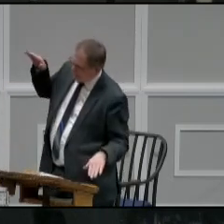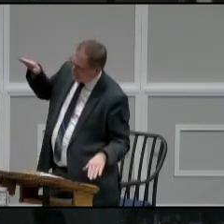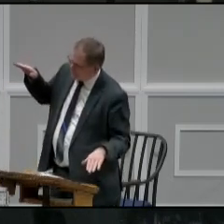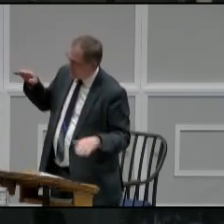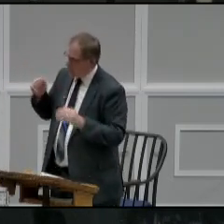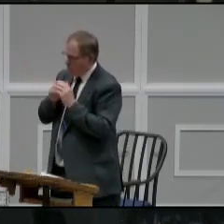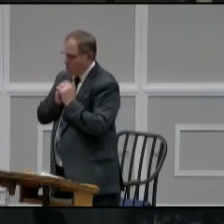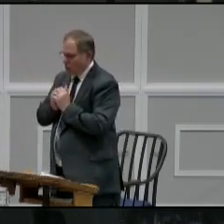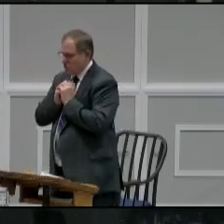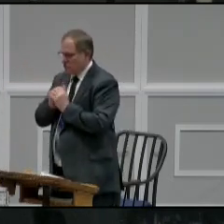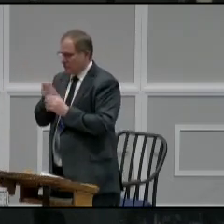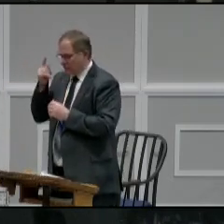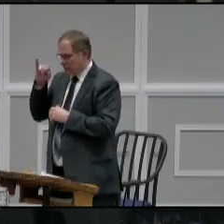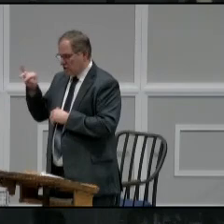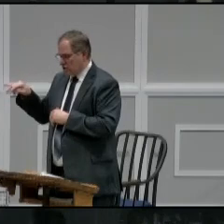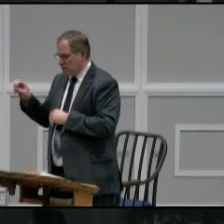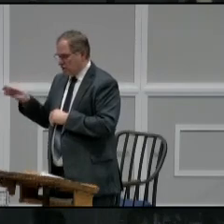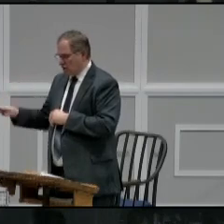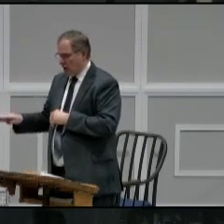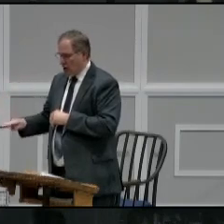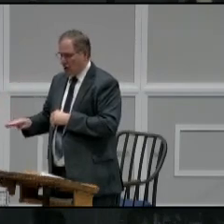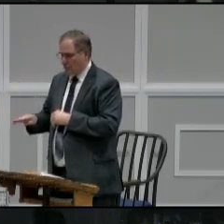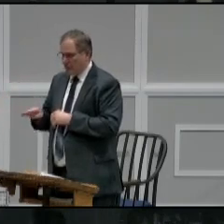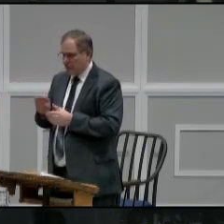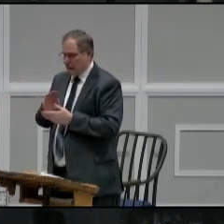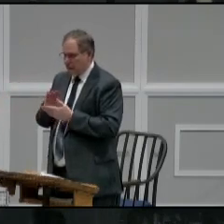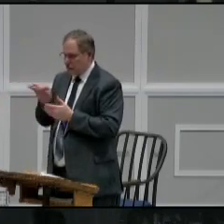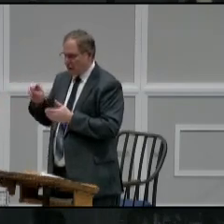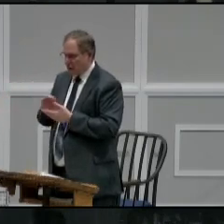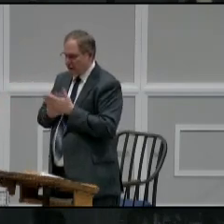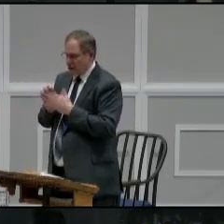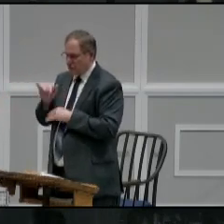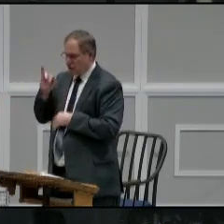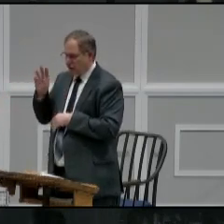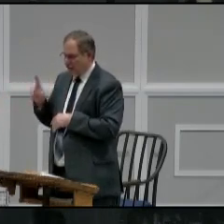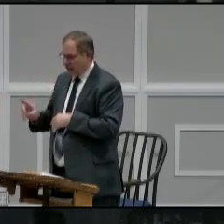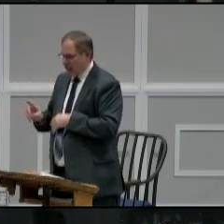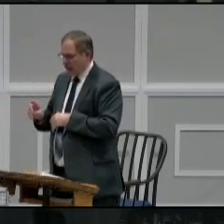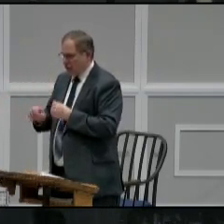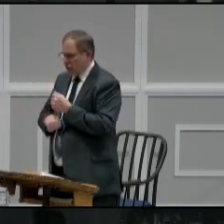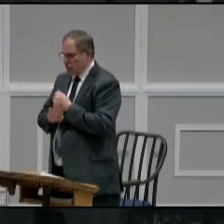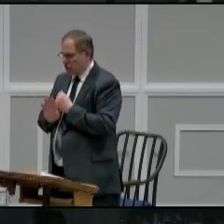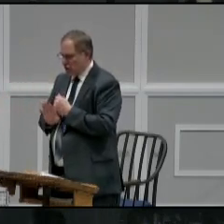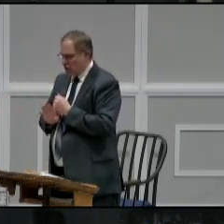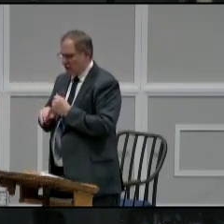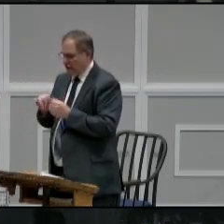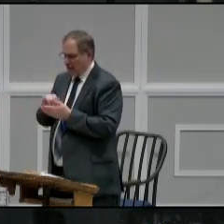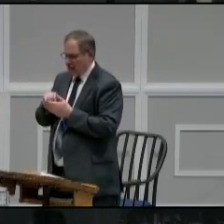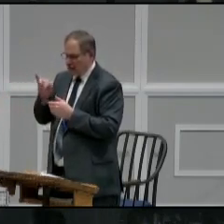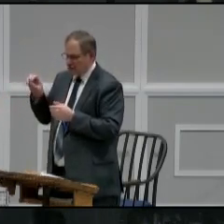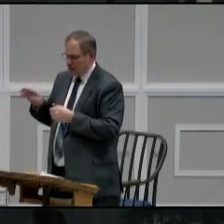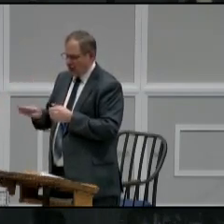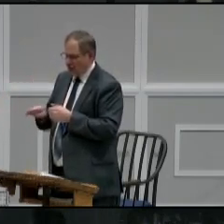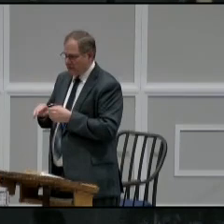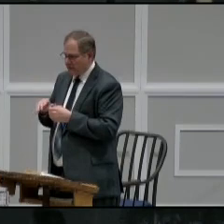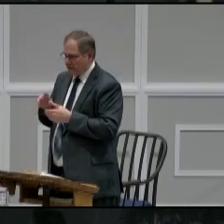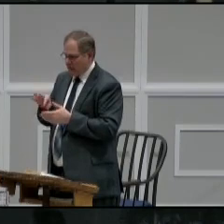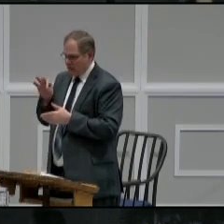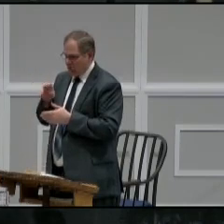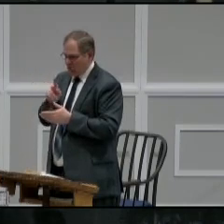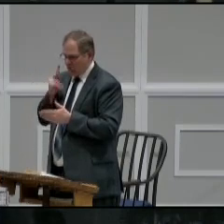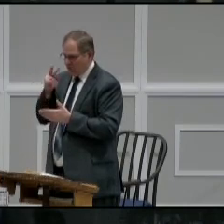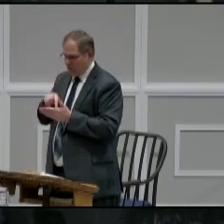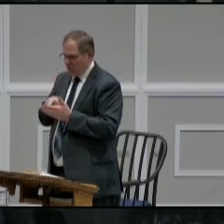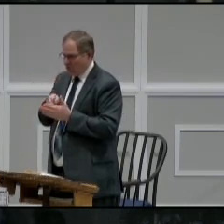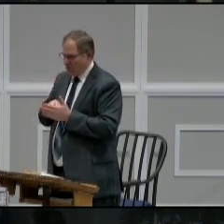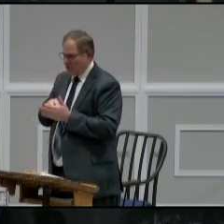and we're living for that job, and that job is where we find our identity, and that job is where we find our security, and that job is where we find our purpose. And